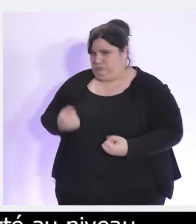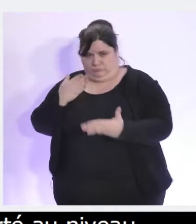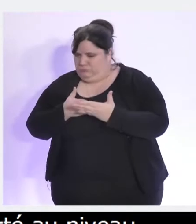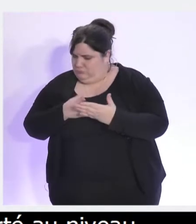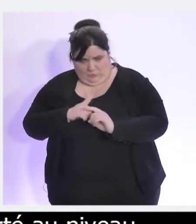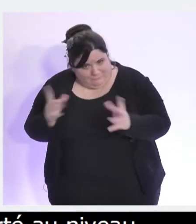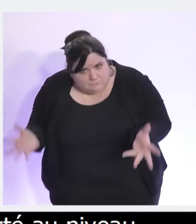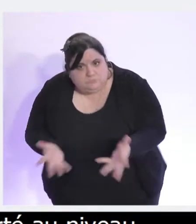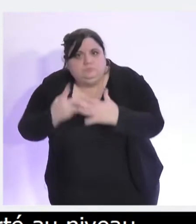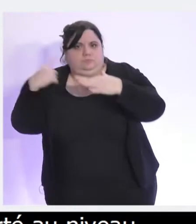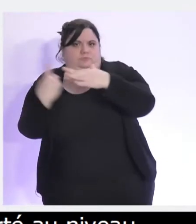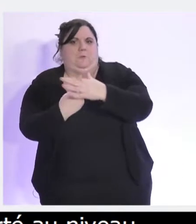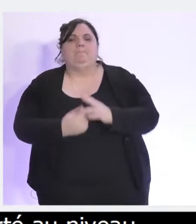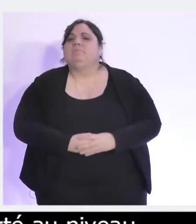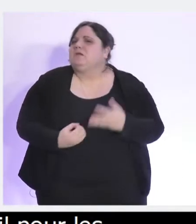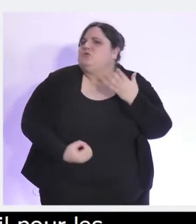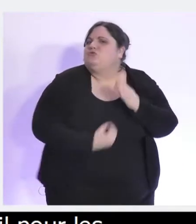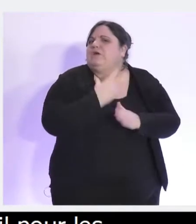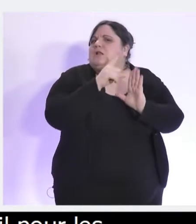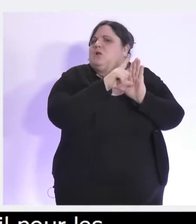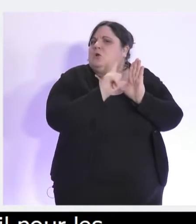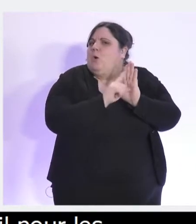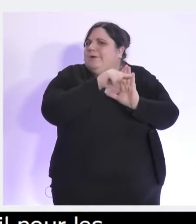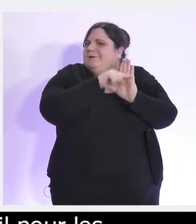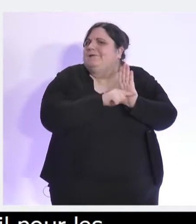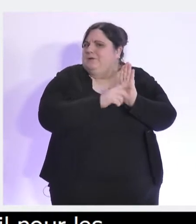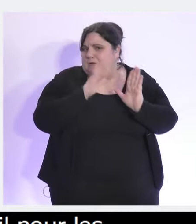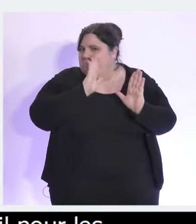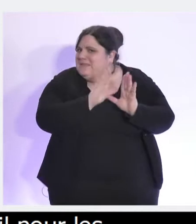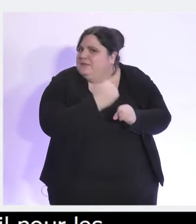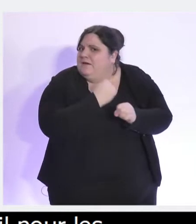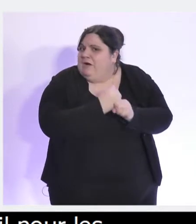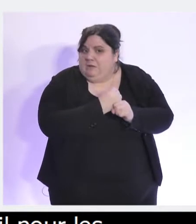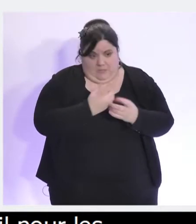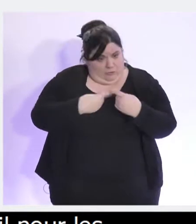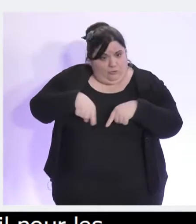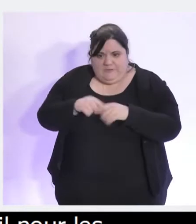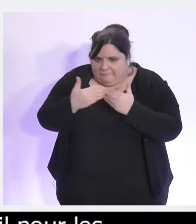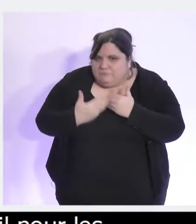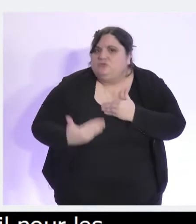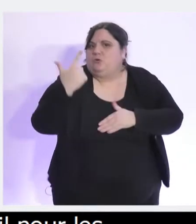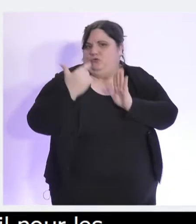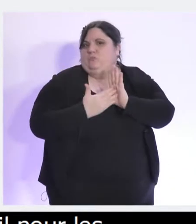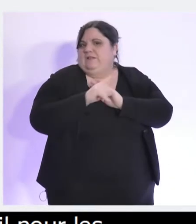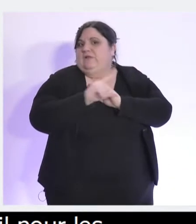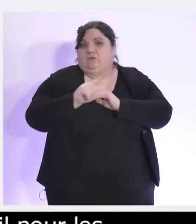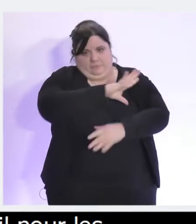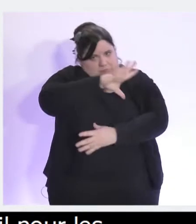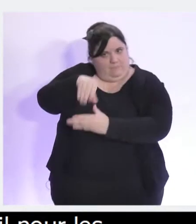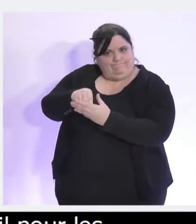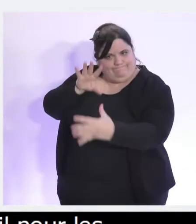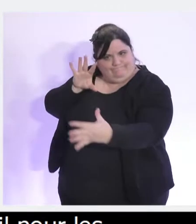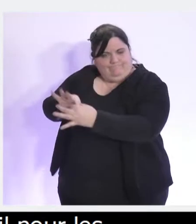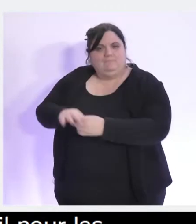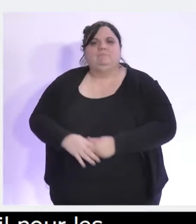for handicapped people, and also we also have the employment package, which is to be launched in 2022. So